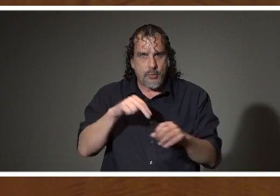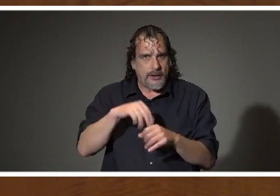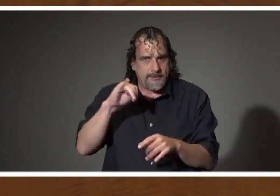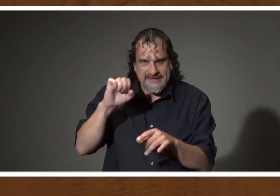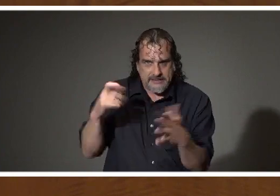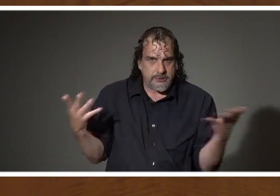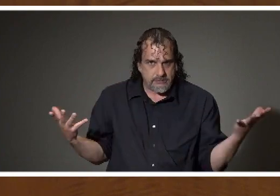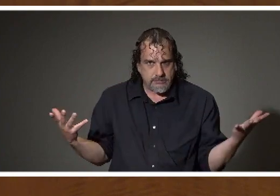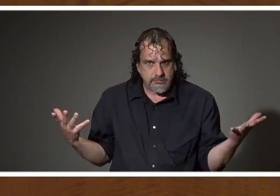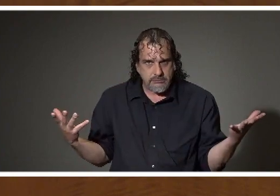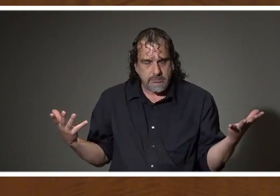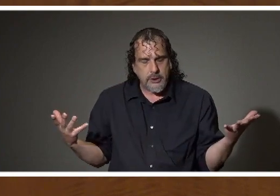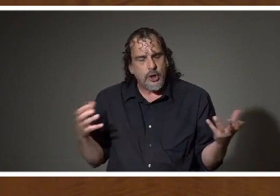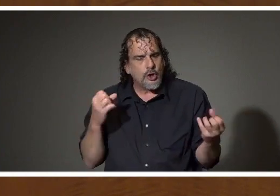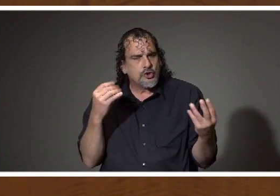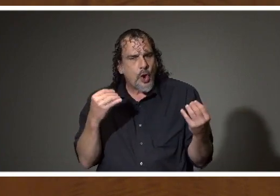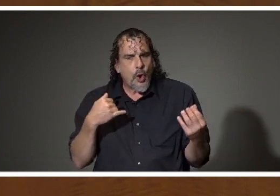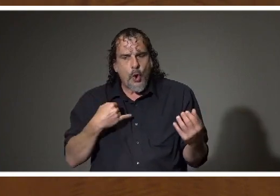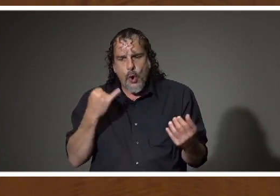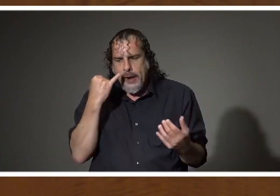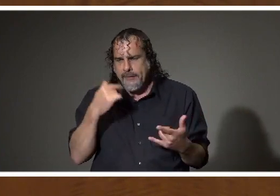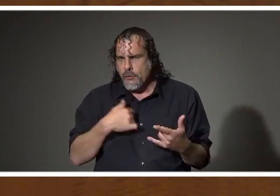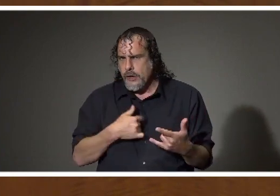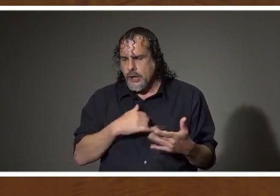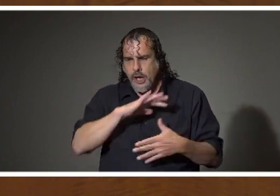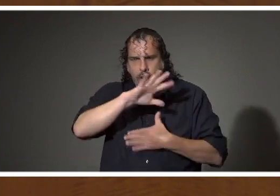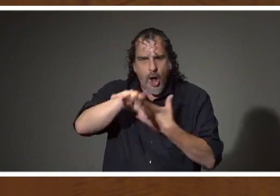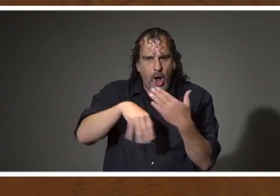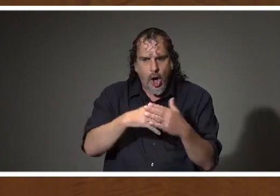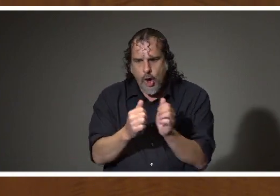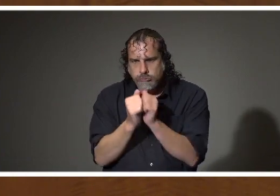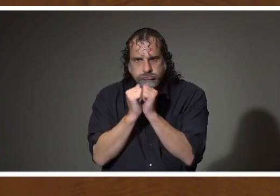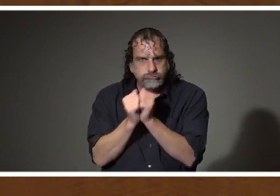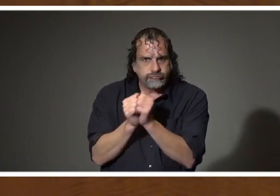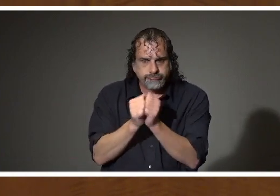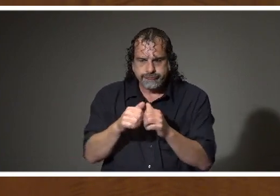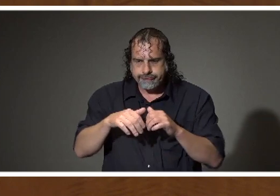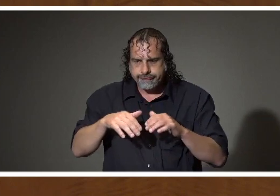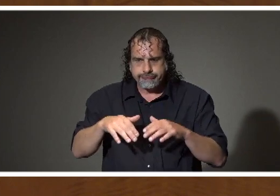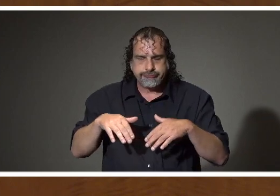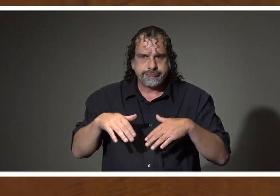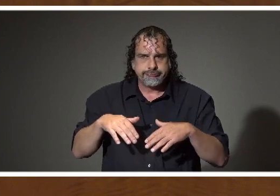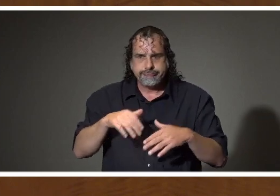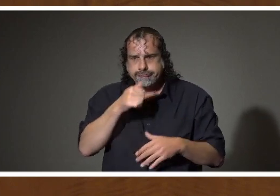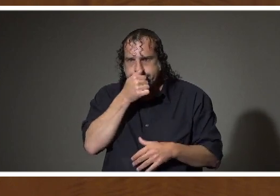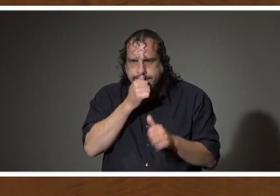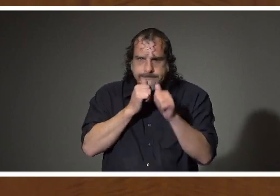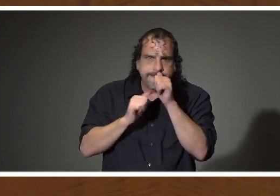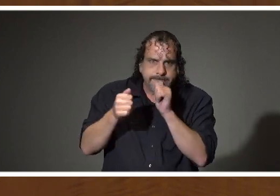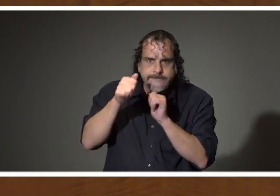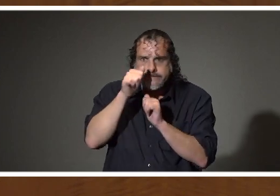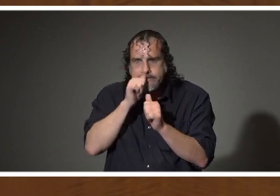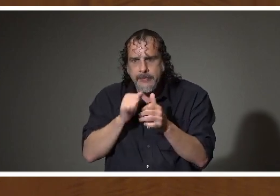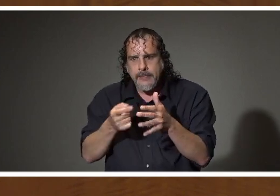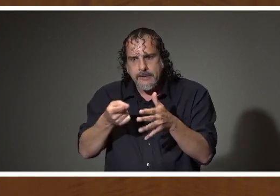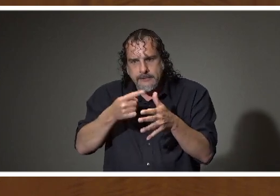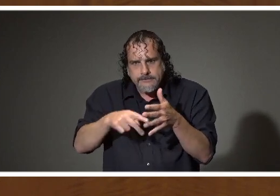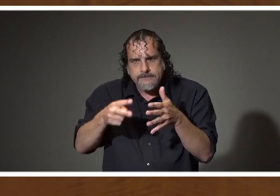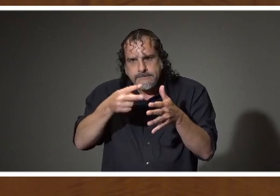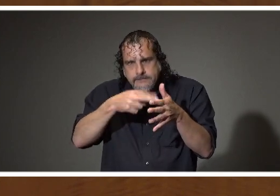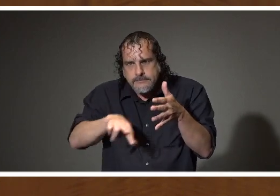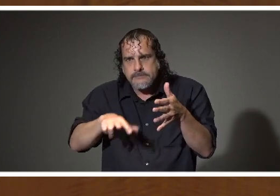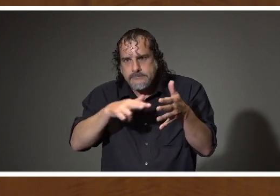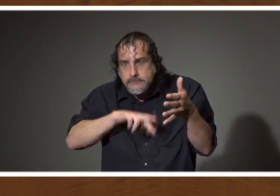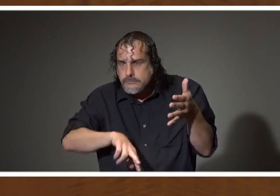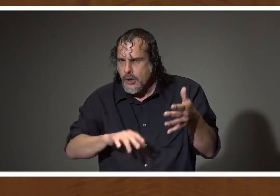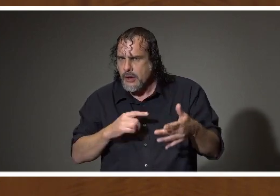so if we can all do this together, if we can all make these additional sacrifices for a few more days and weeks,